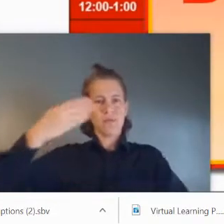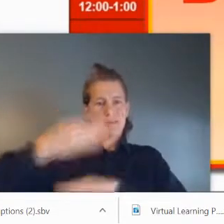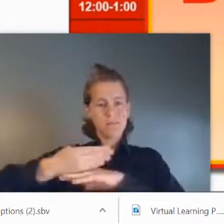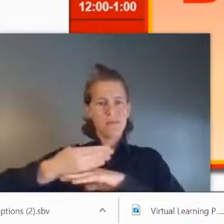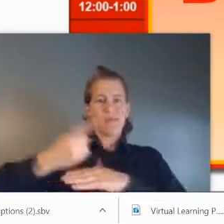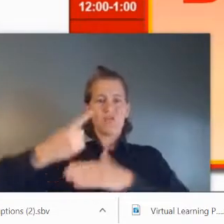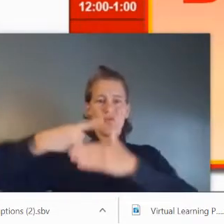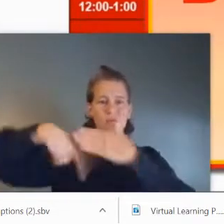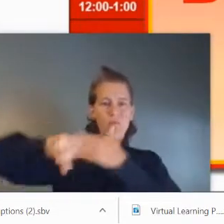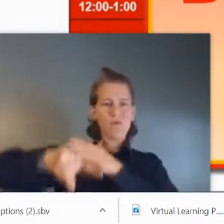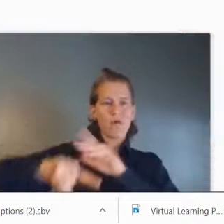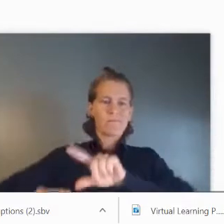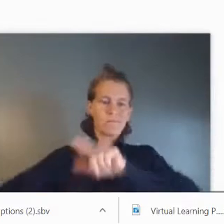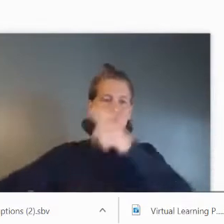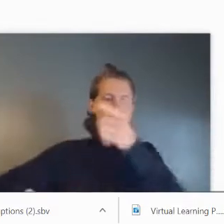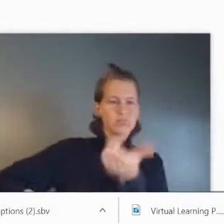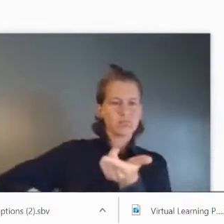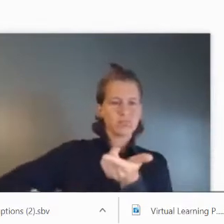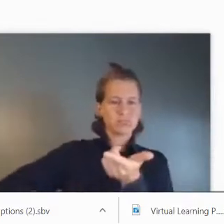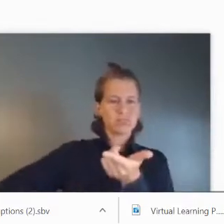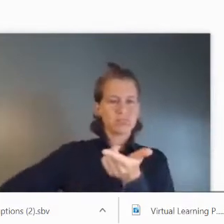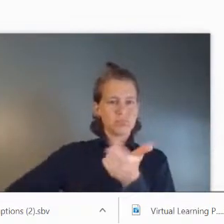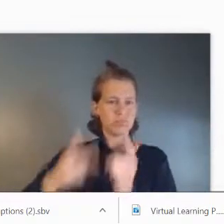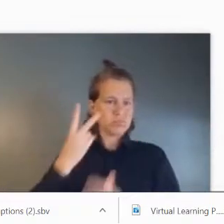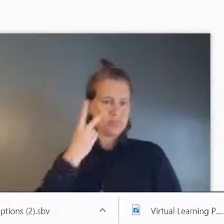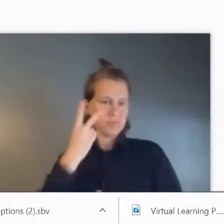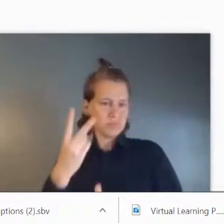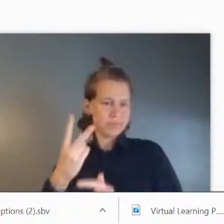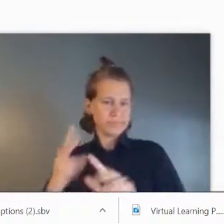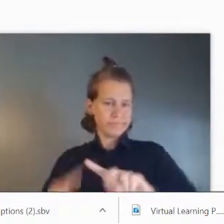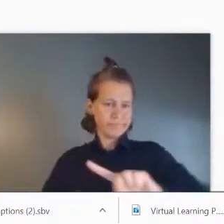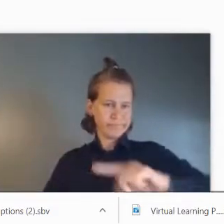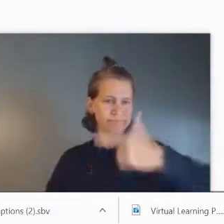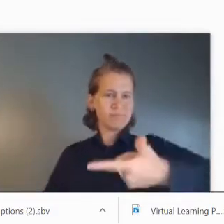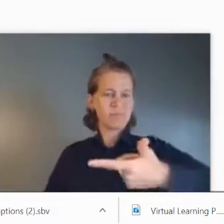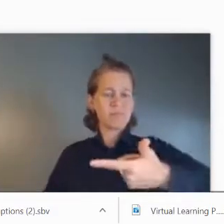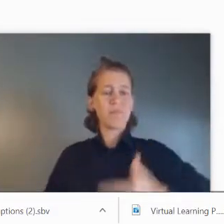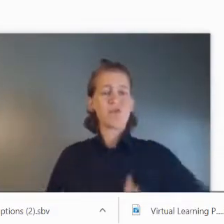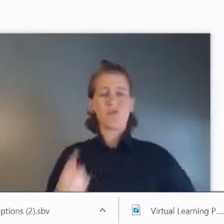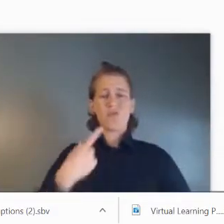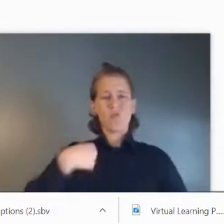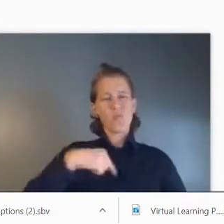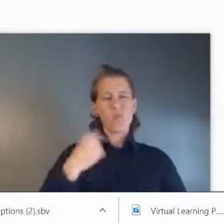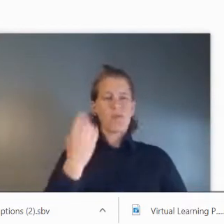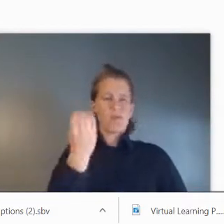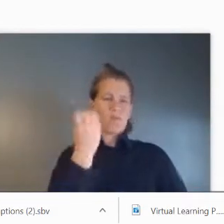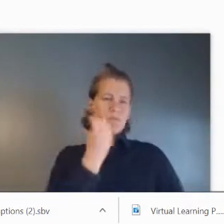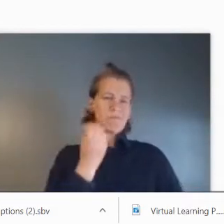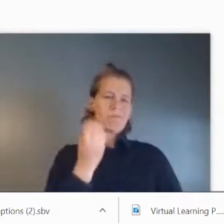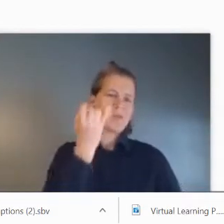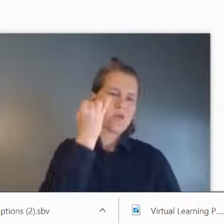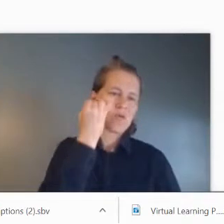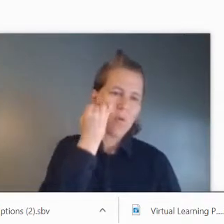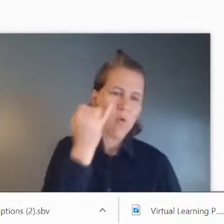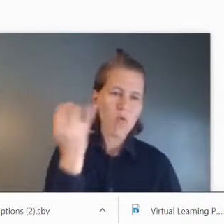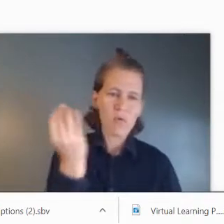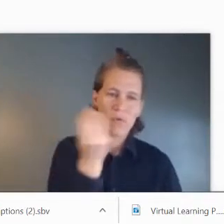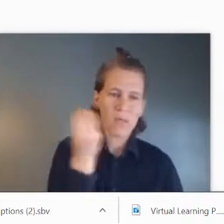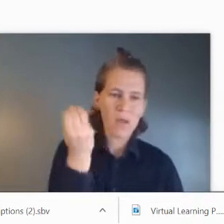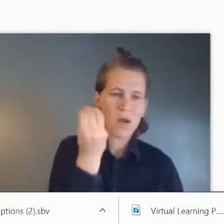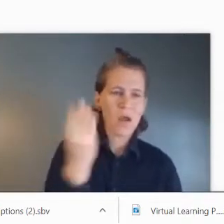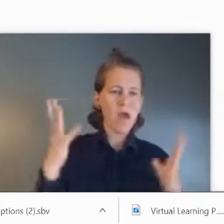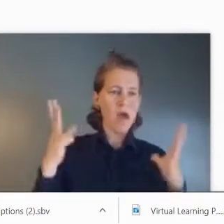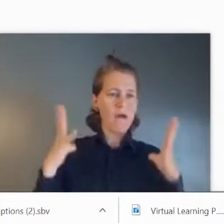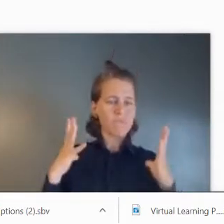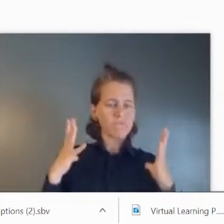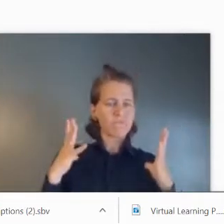day and another B day. If we were out of school on a Monday for example, the weekly schedule would remain the same, but the Tuesday would continue